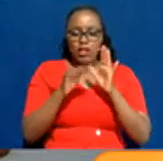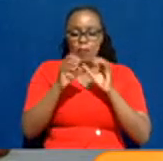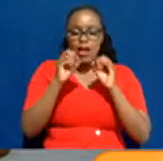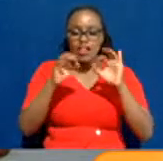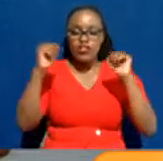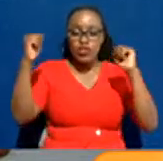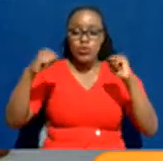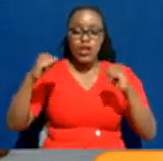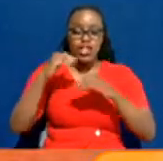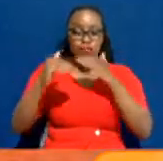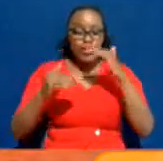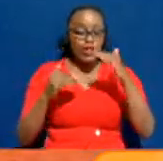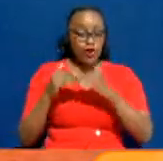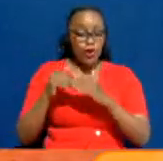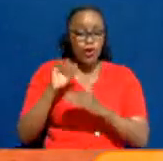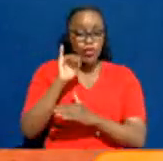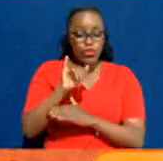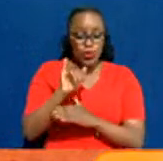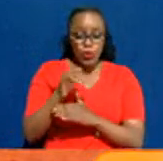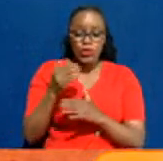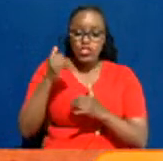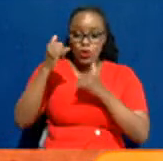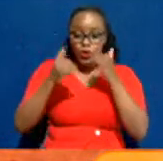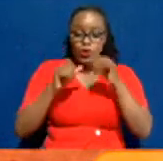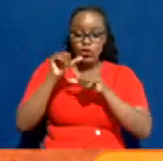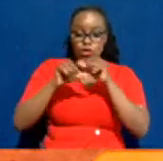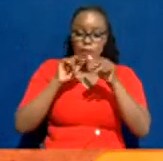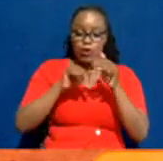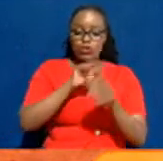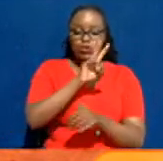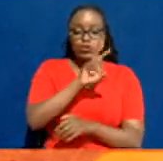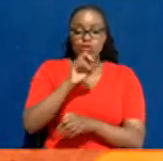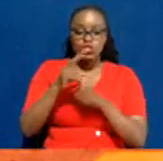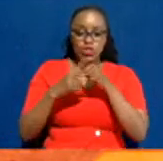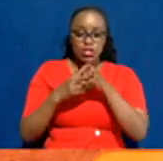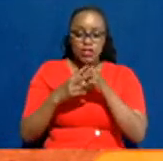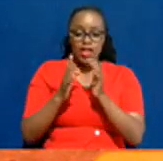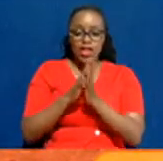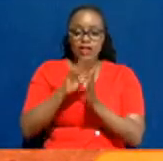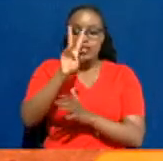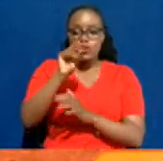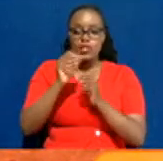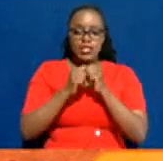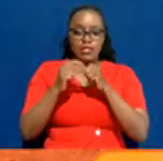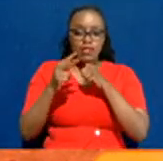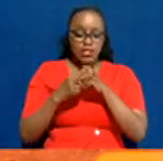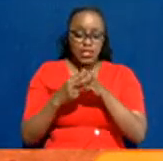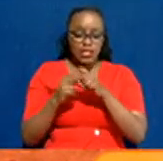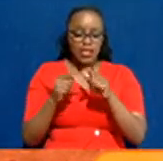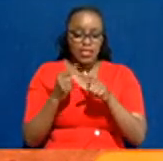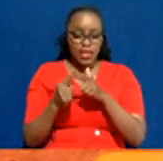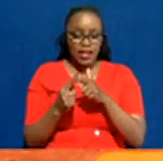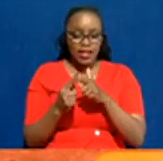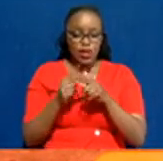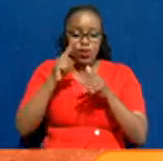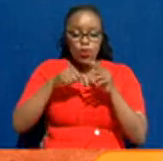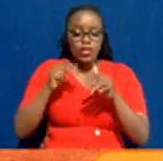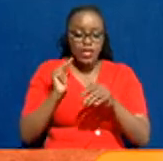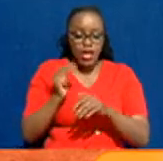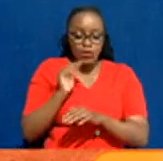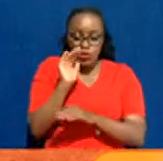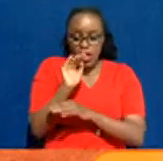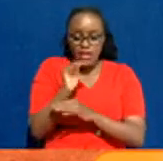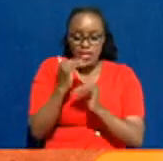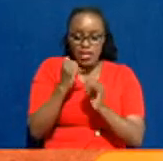with those conclusions about 2007 and 2017, what we are asking you to